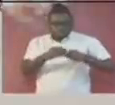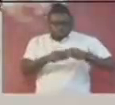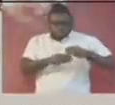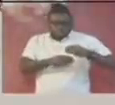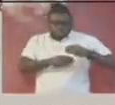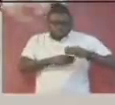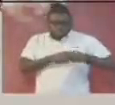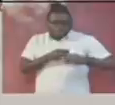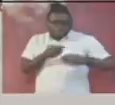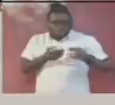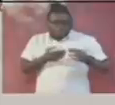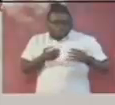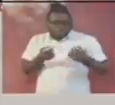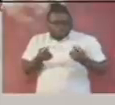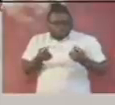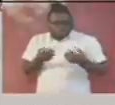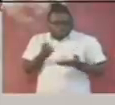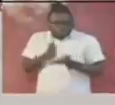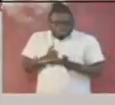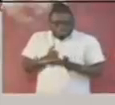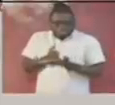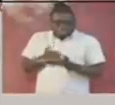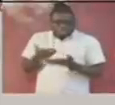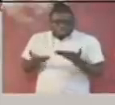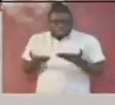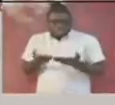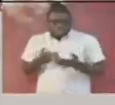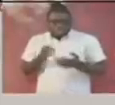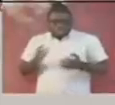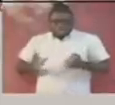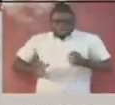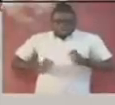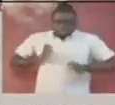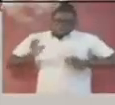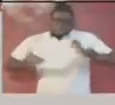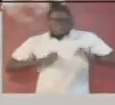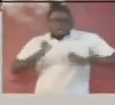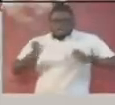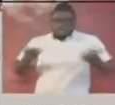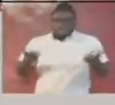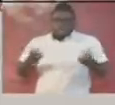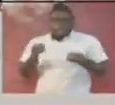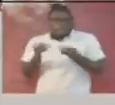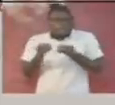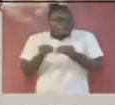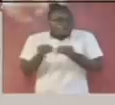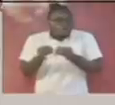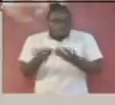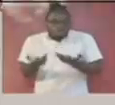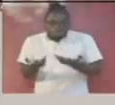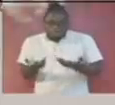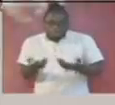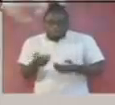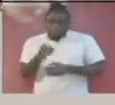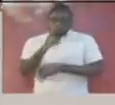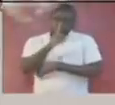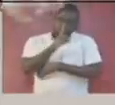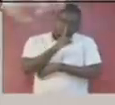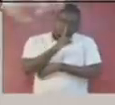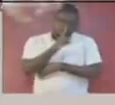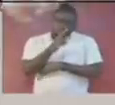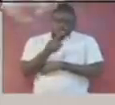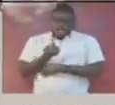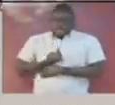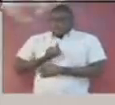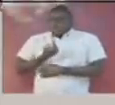more often than usual? Are they not talking as much as they usually would? Are they becoming